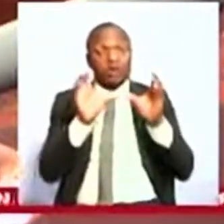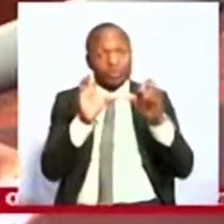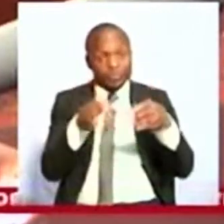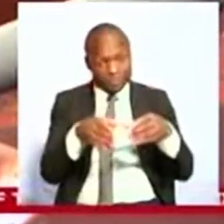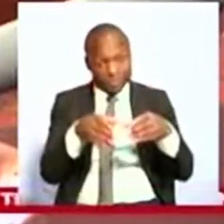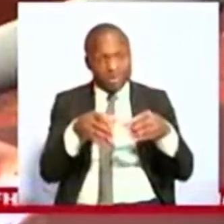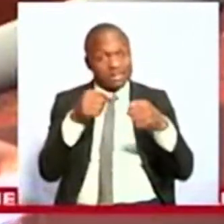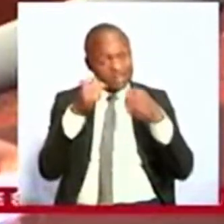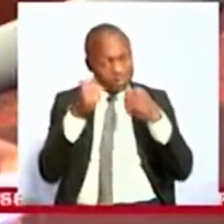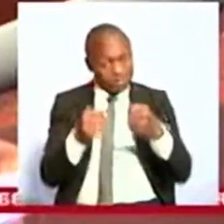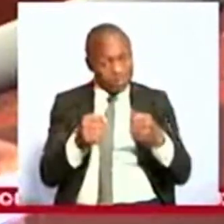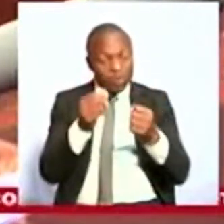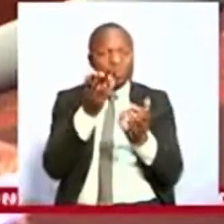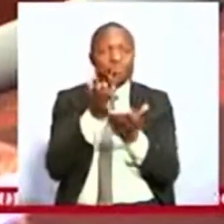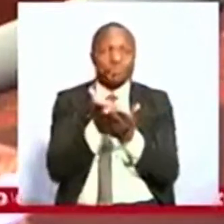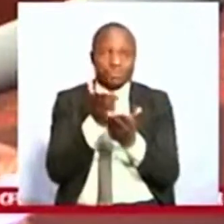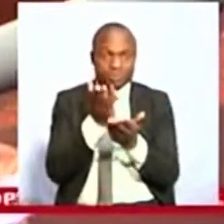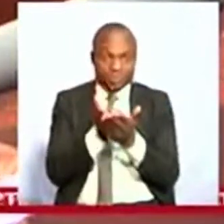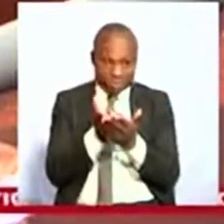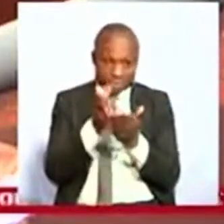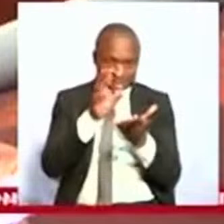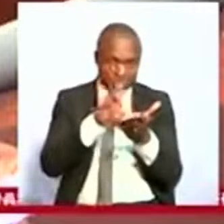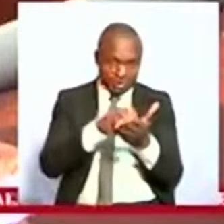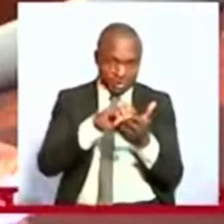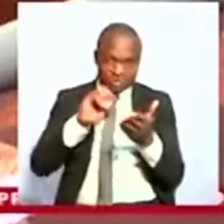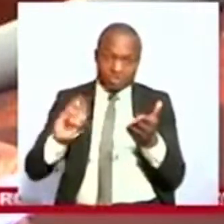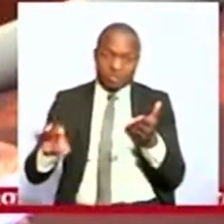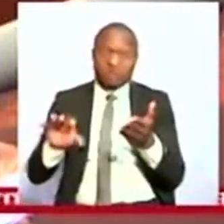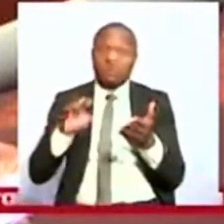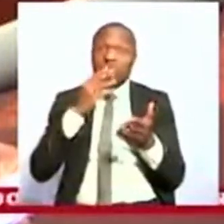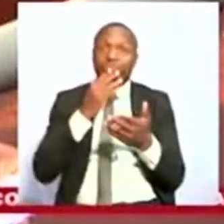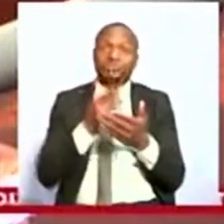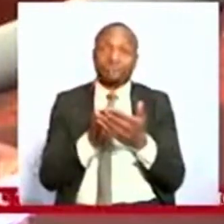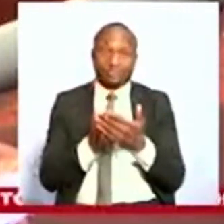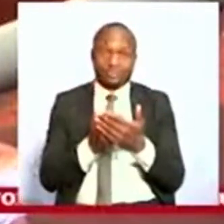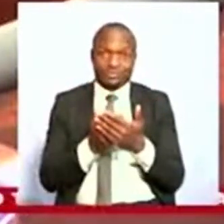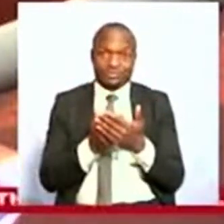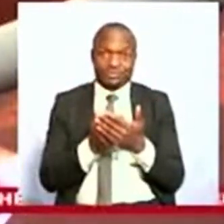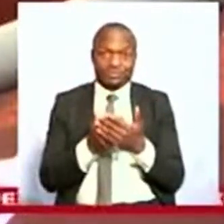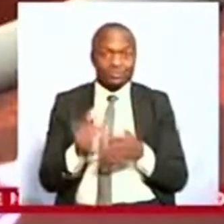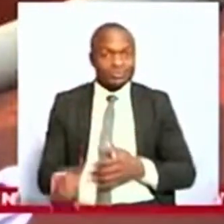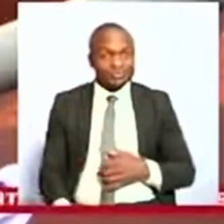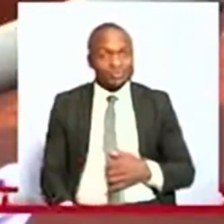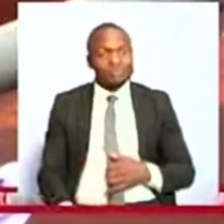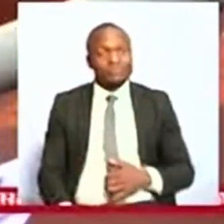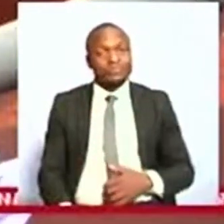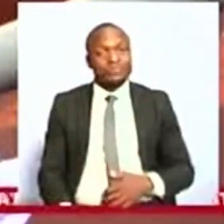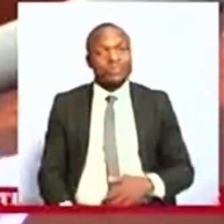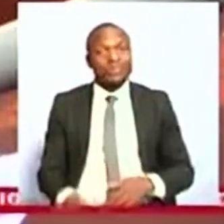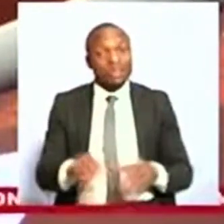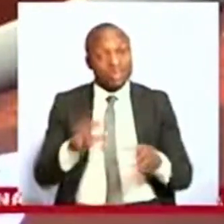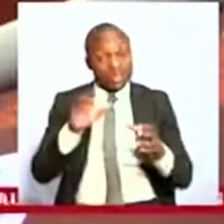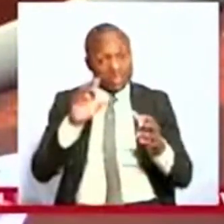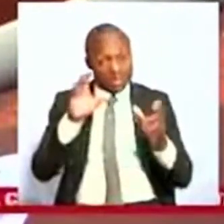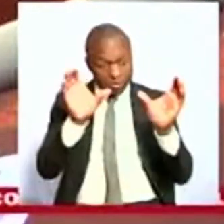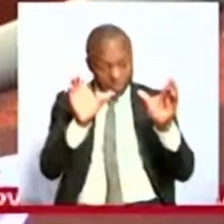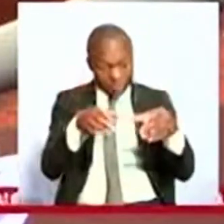committee strongly suggests that abolition is desirable. Further, the